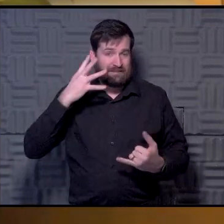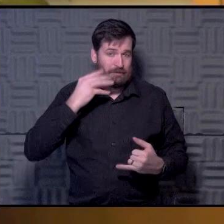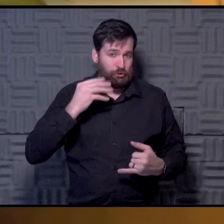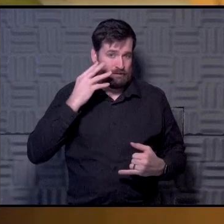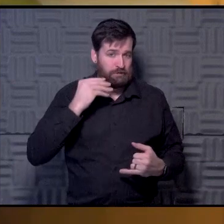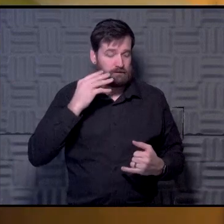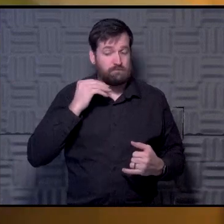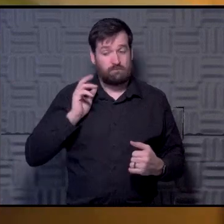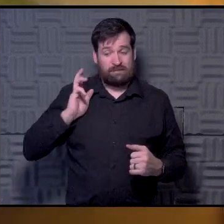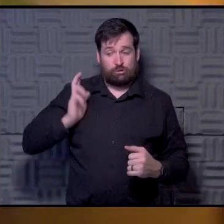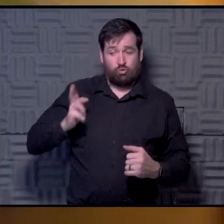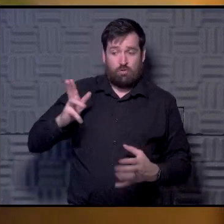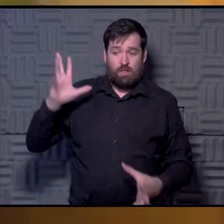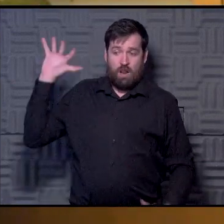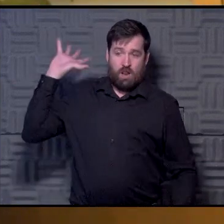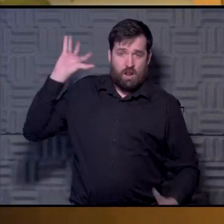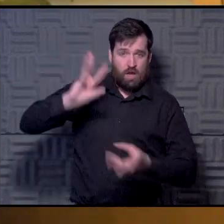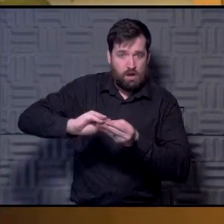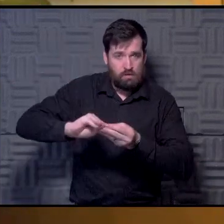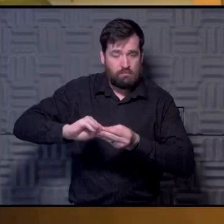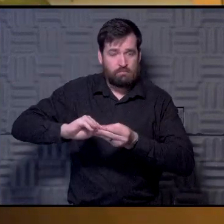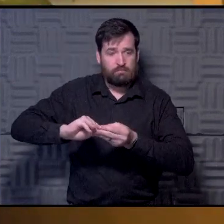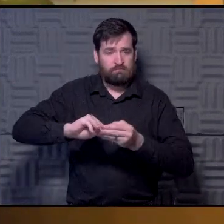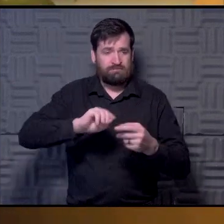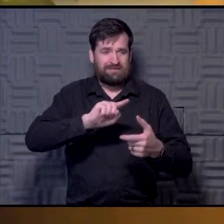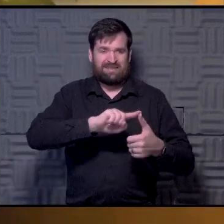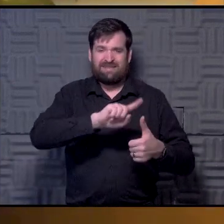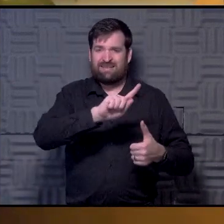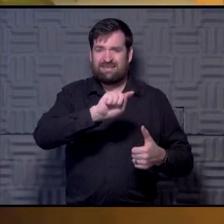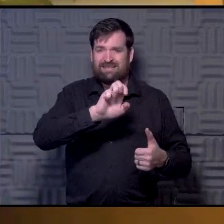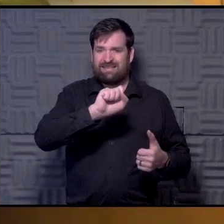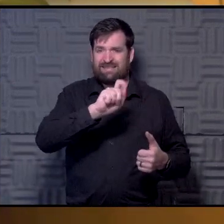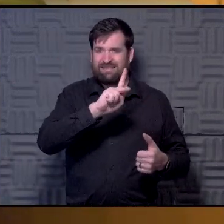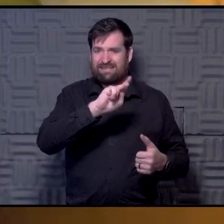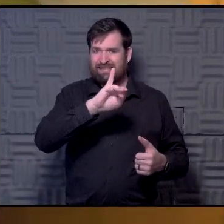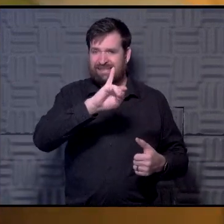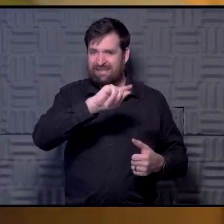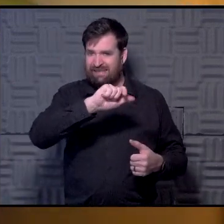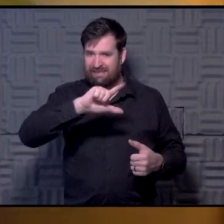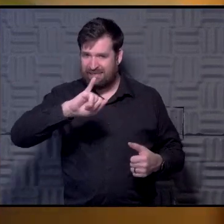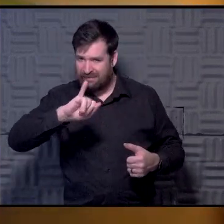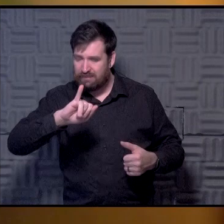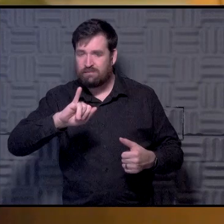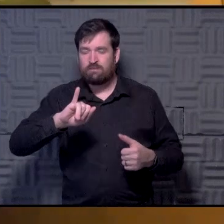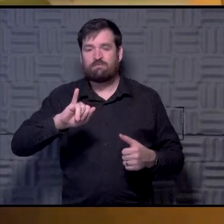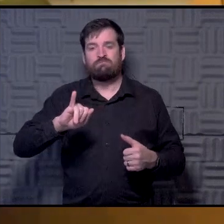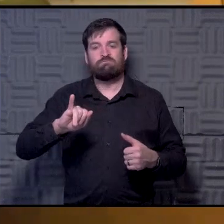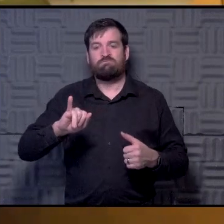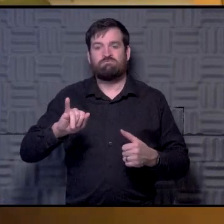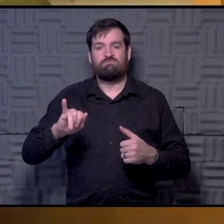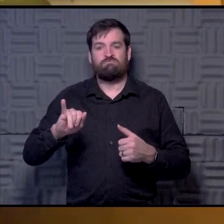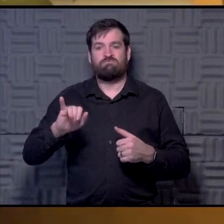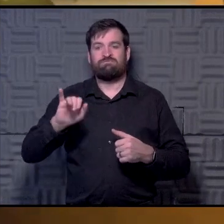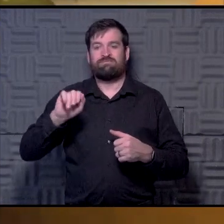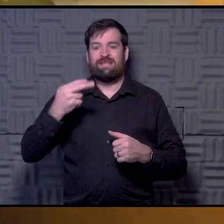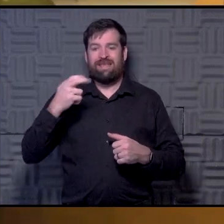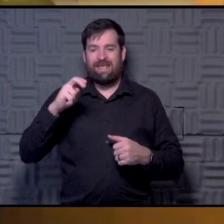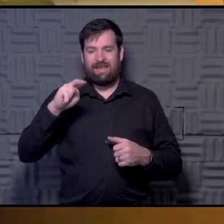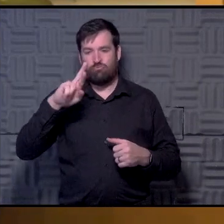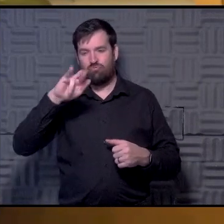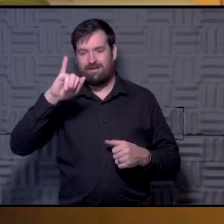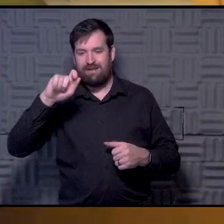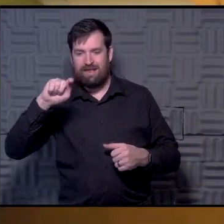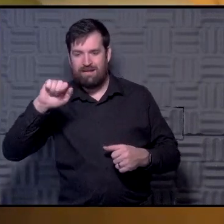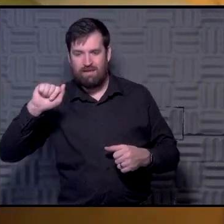So historically, in addition to Tuskegee, we have the immortal life of Henrietta Lacks,